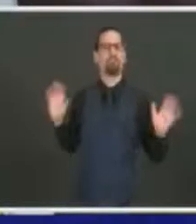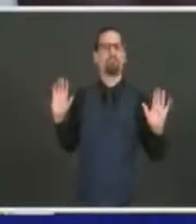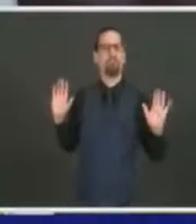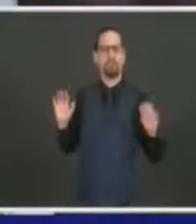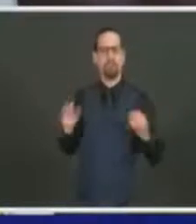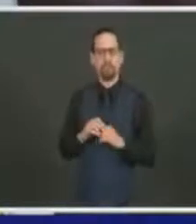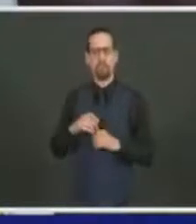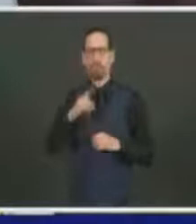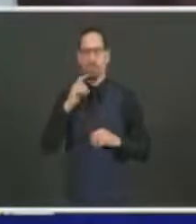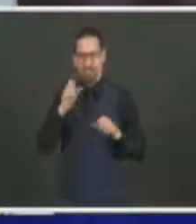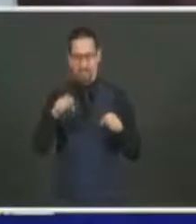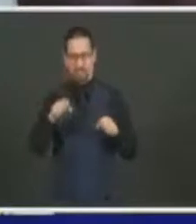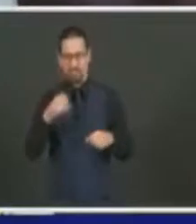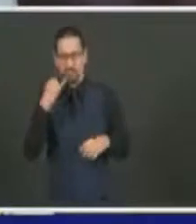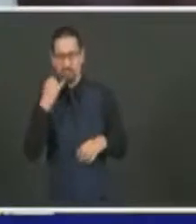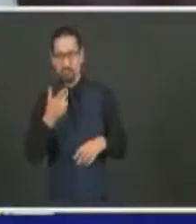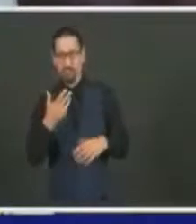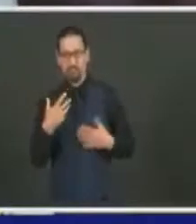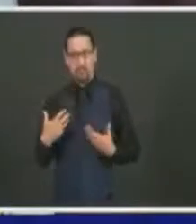to make,